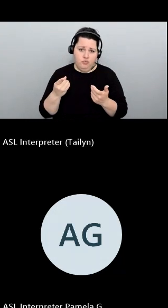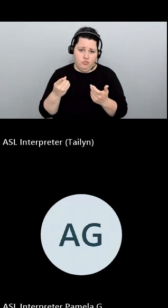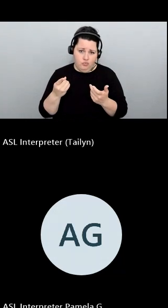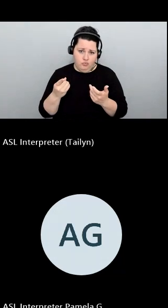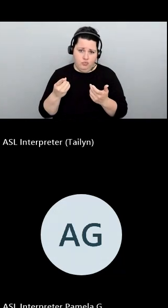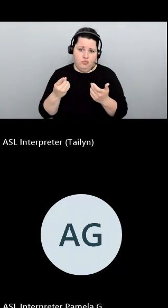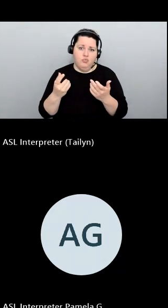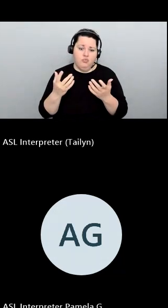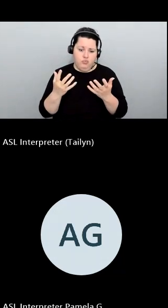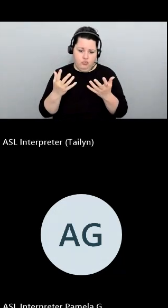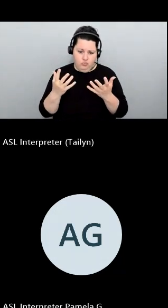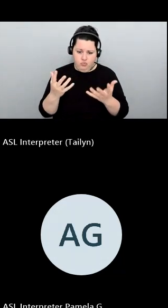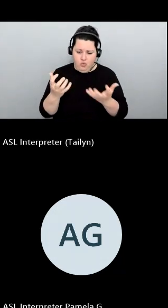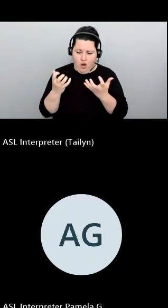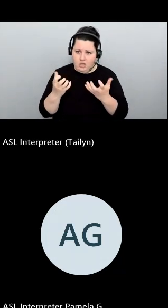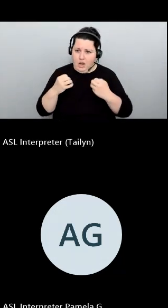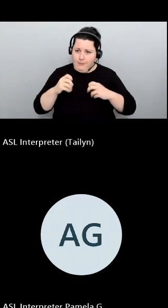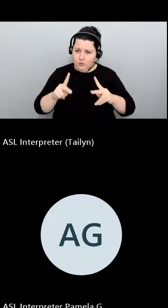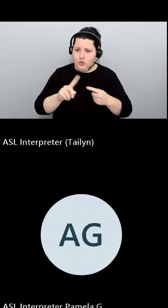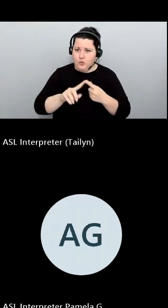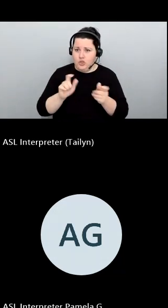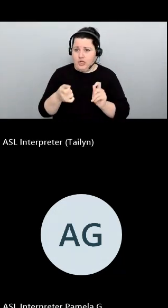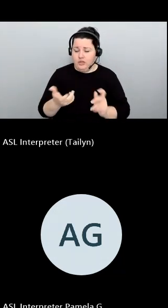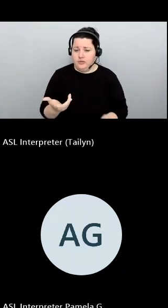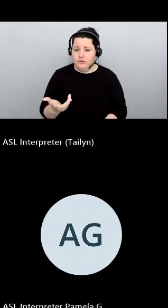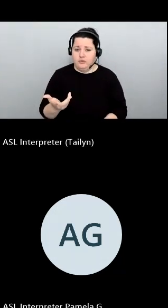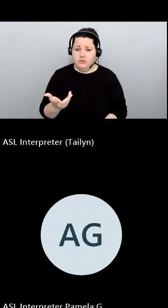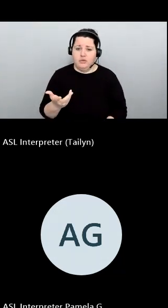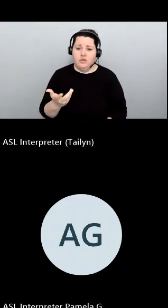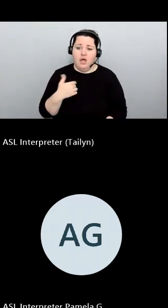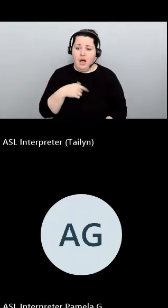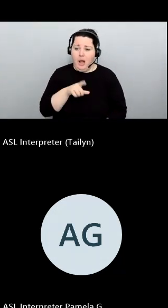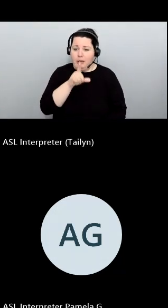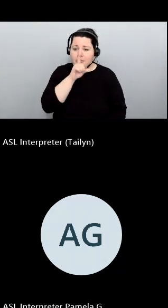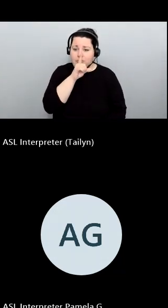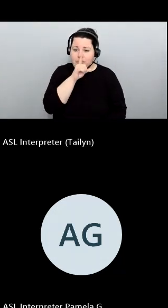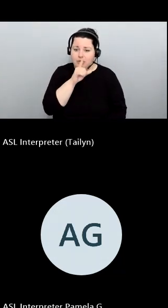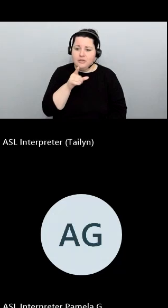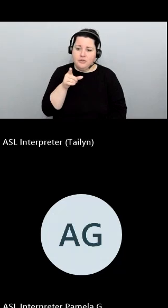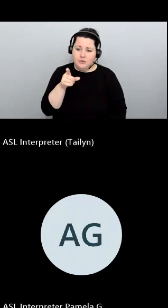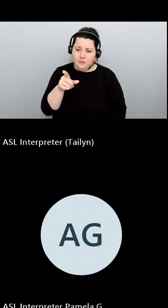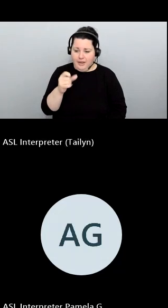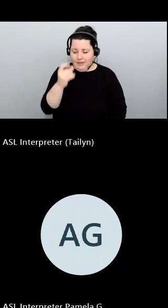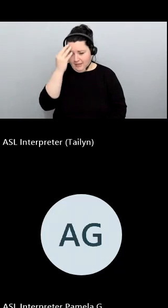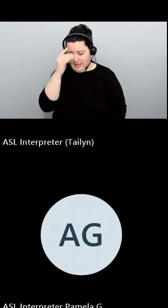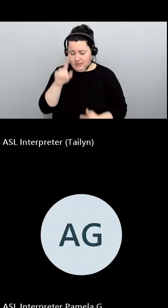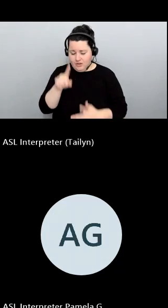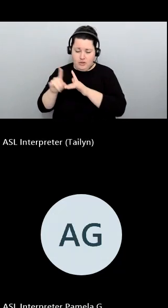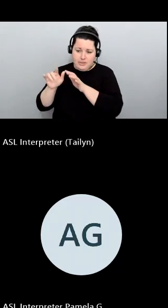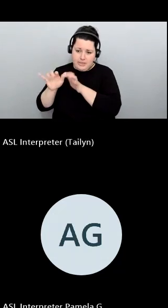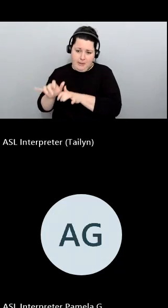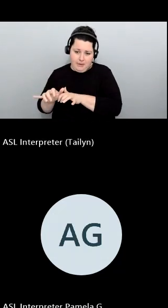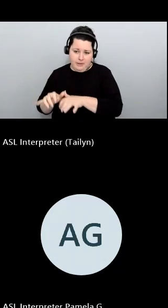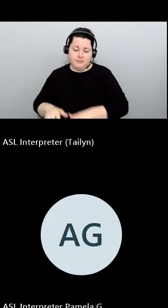a way to change? I'm gonna be quiet for a little bit so you can think and start typing things